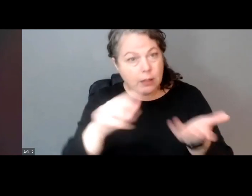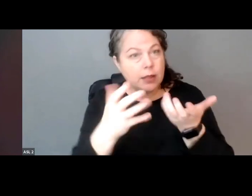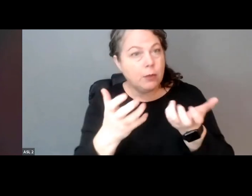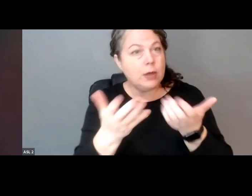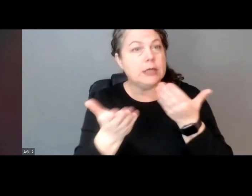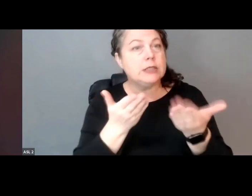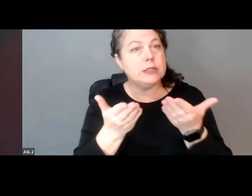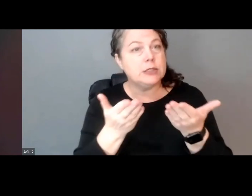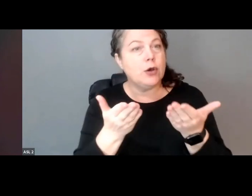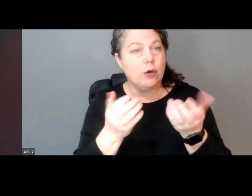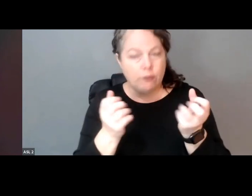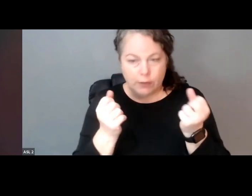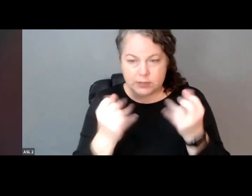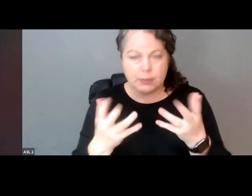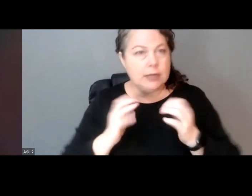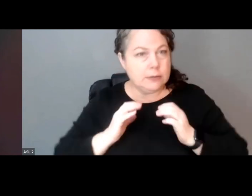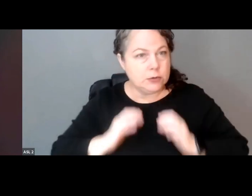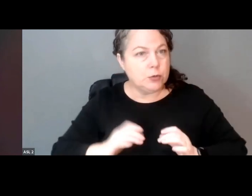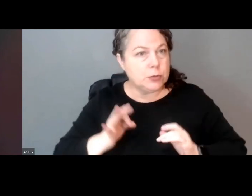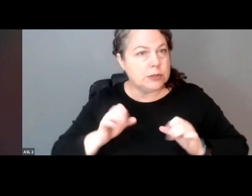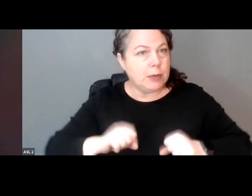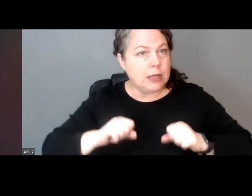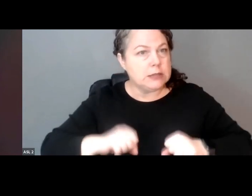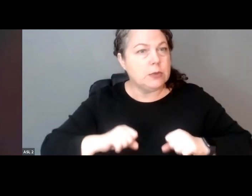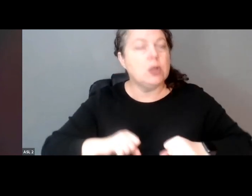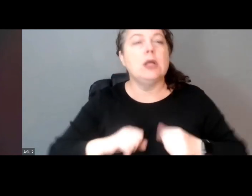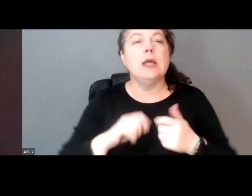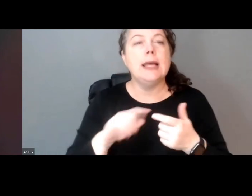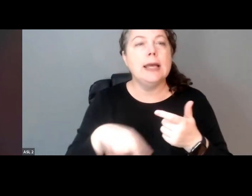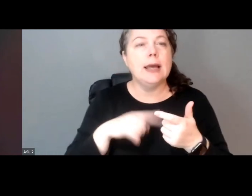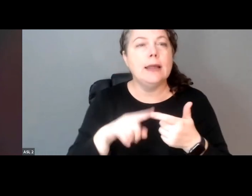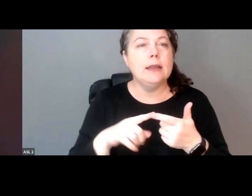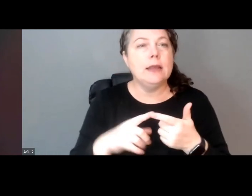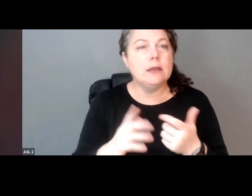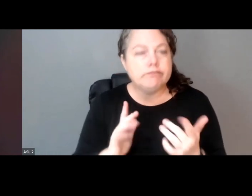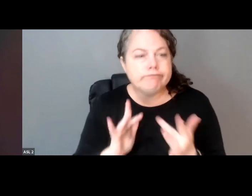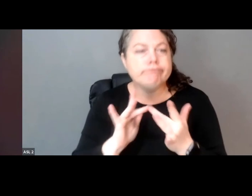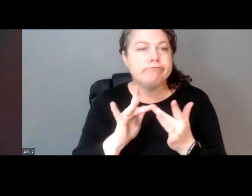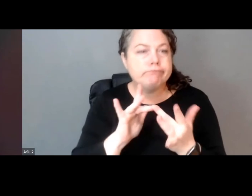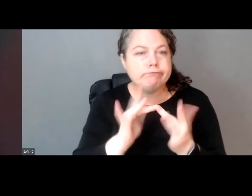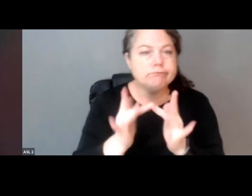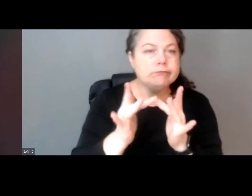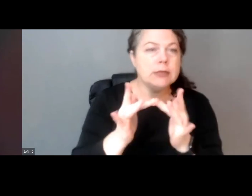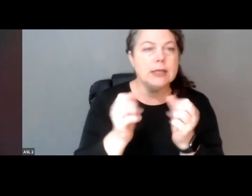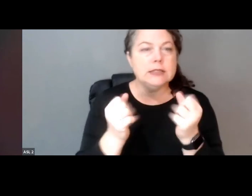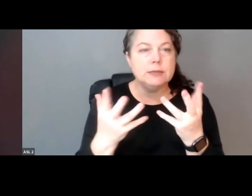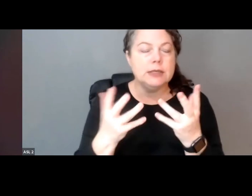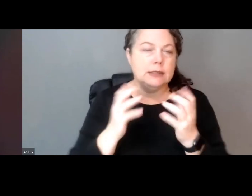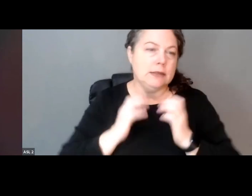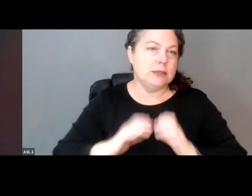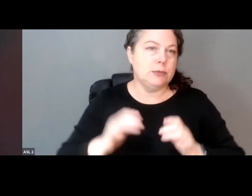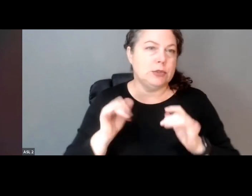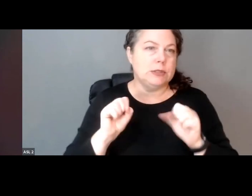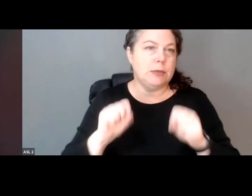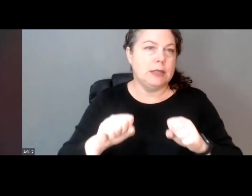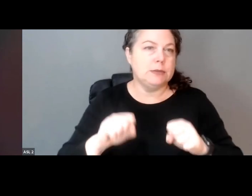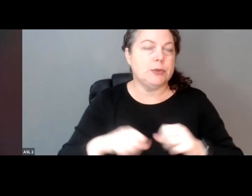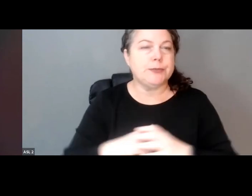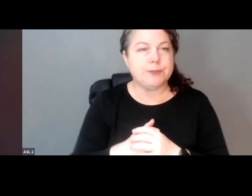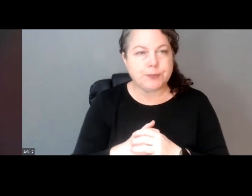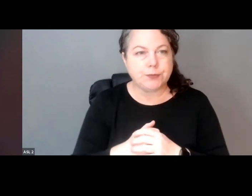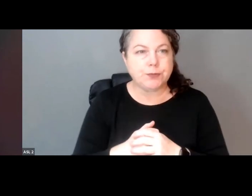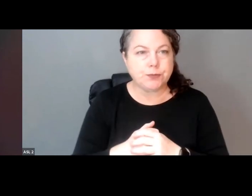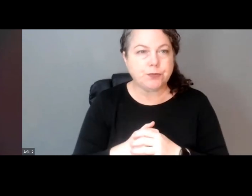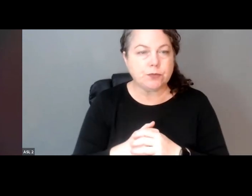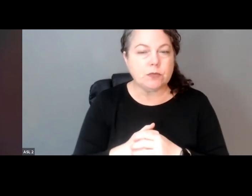consumers as they can and reach as many potential customers as possible. So in